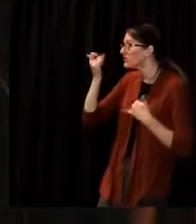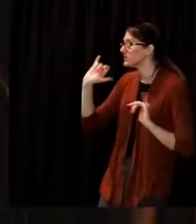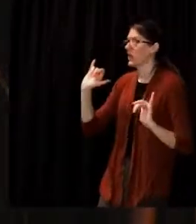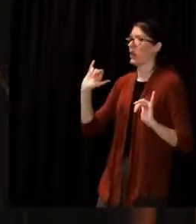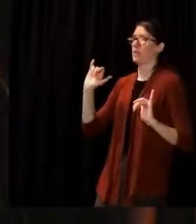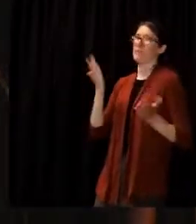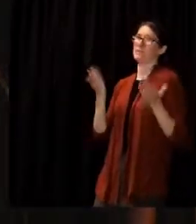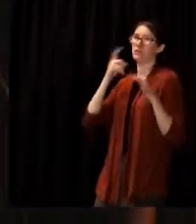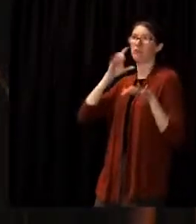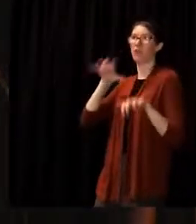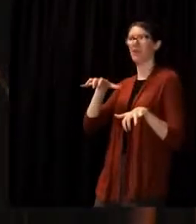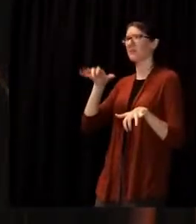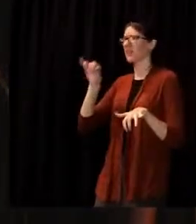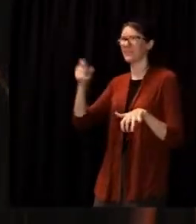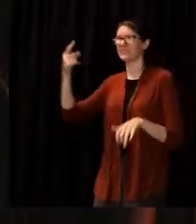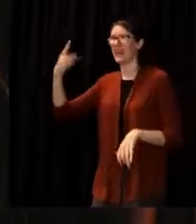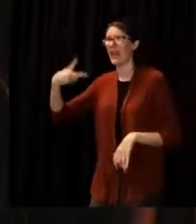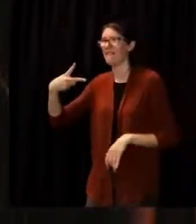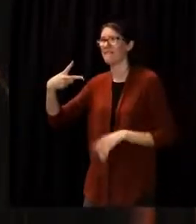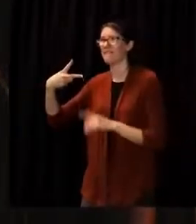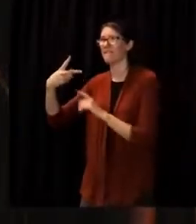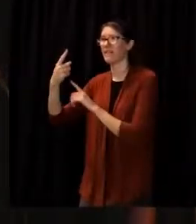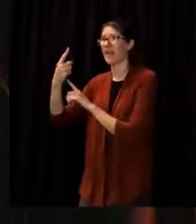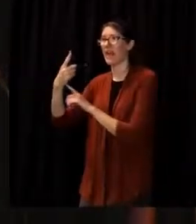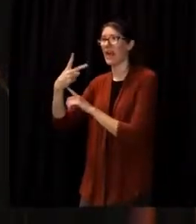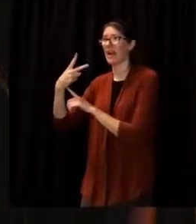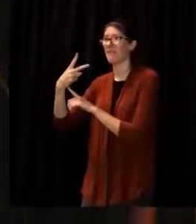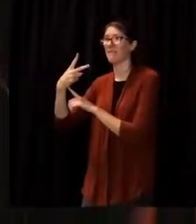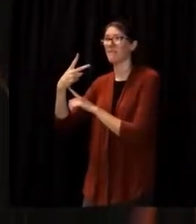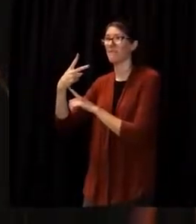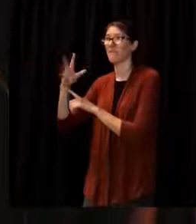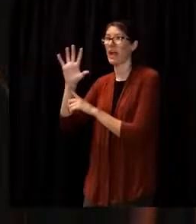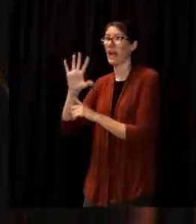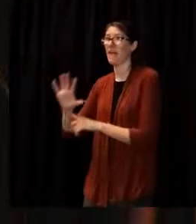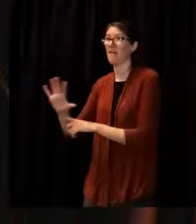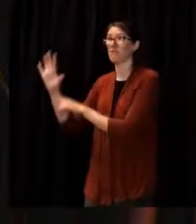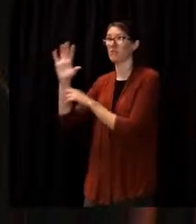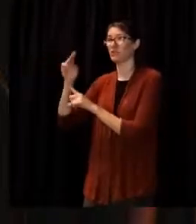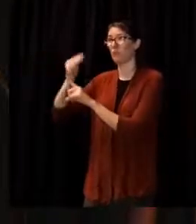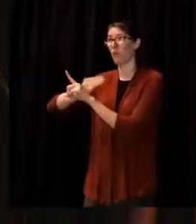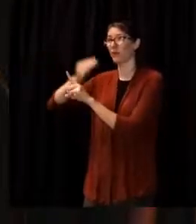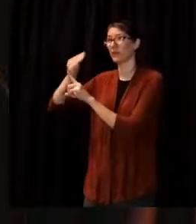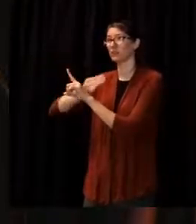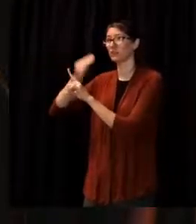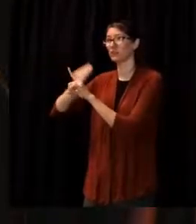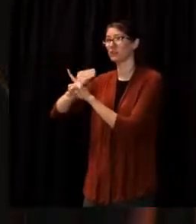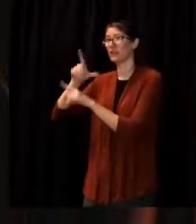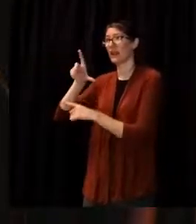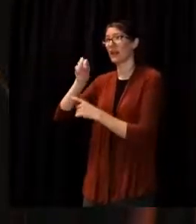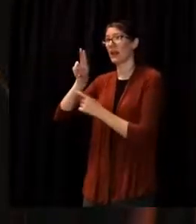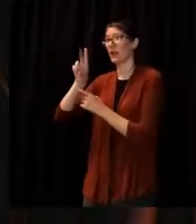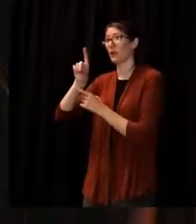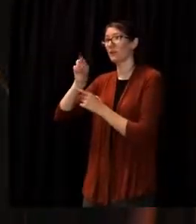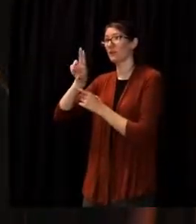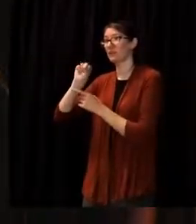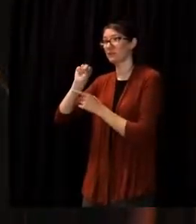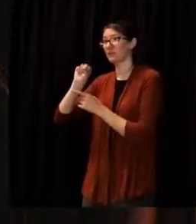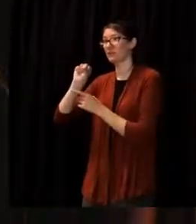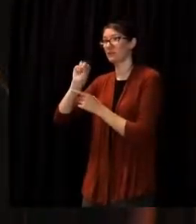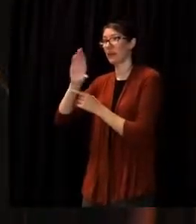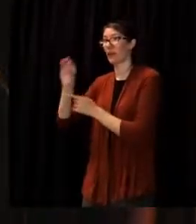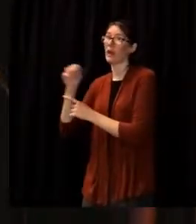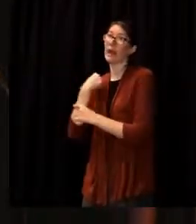in perspective. That's half the average mortgage in Loudoun County for one. And that's what we're talking about for